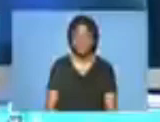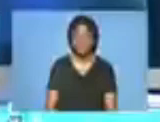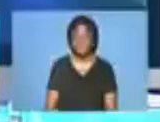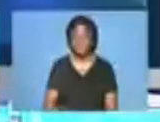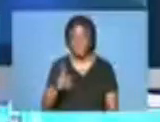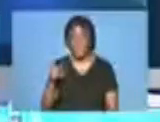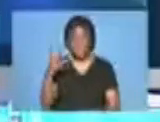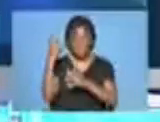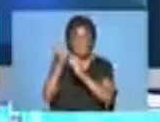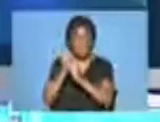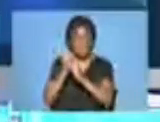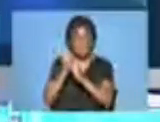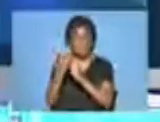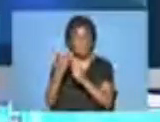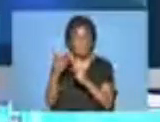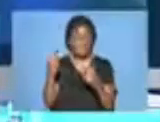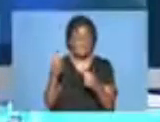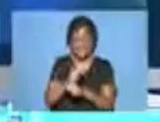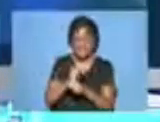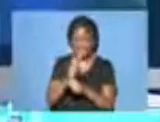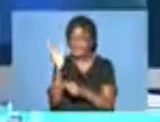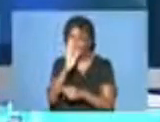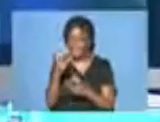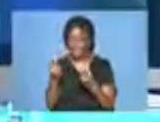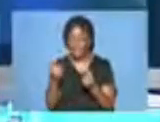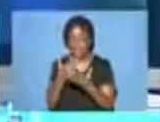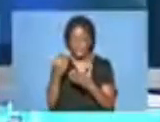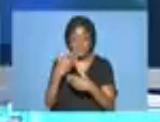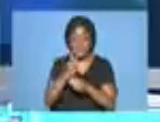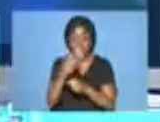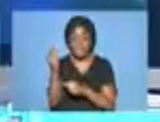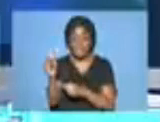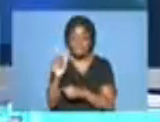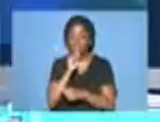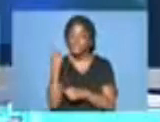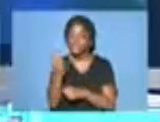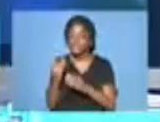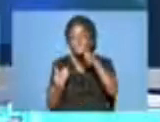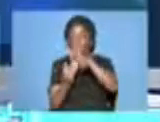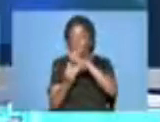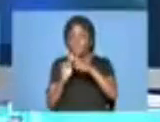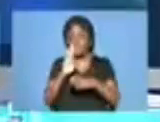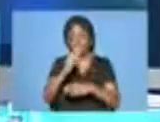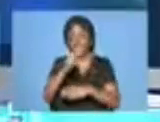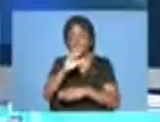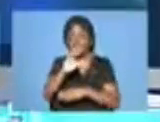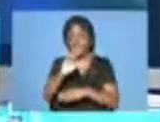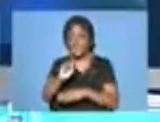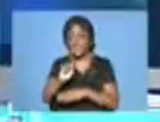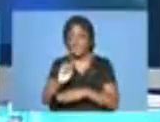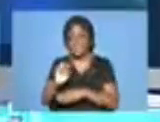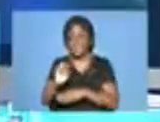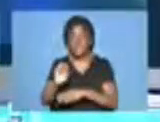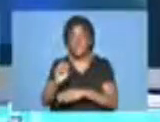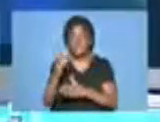He accomplished a feat never done before, making himself not only the top BGCSE scholar this year, but setting himself